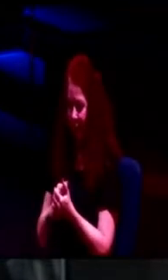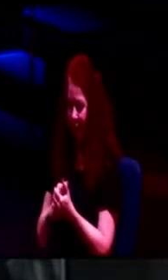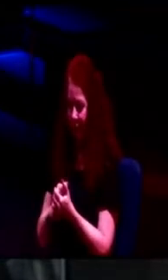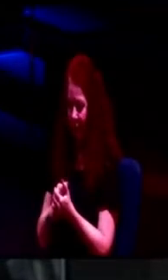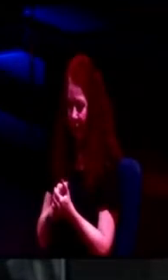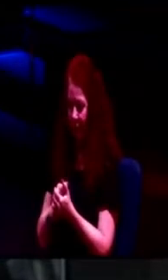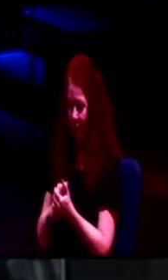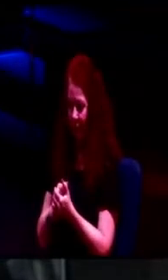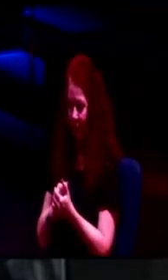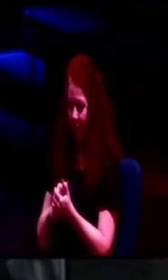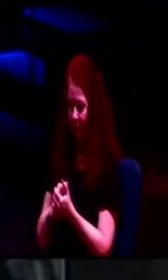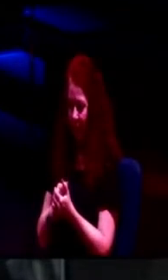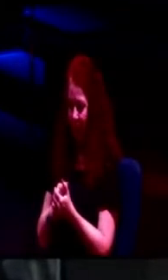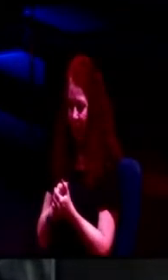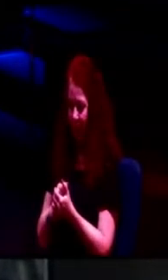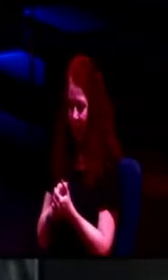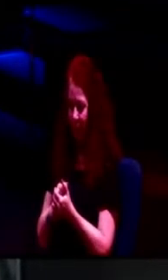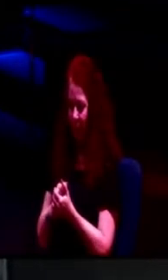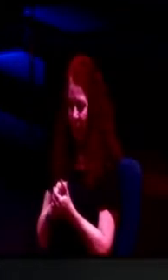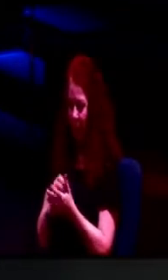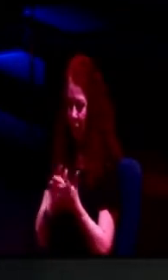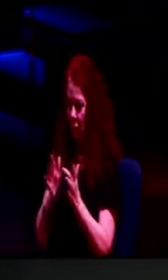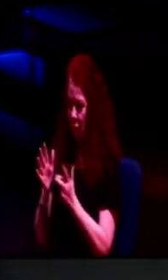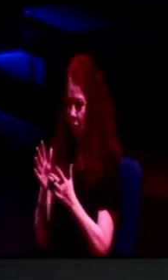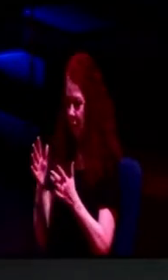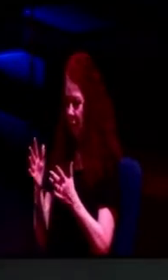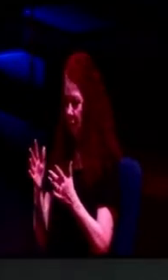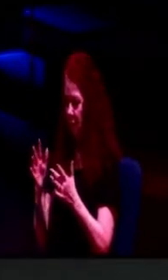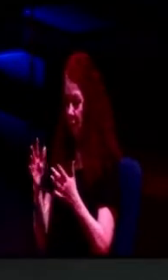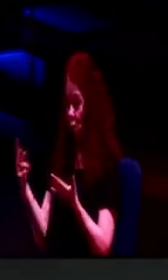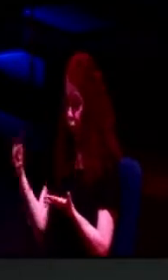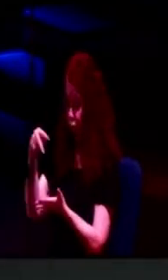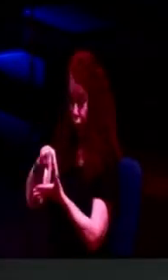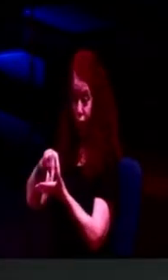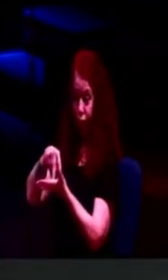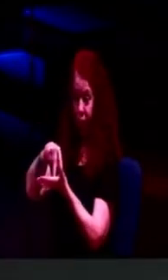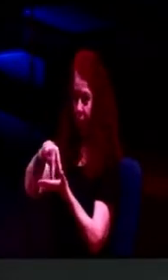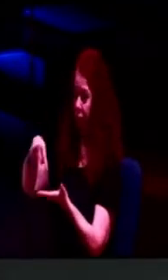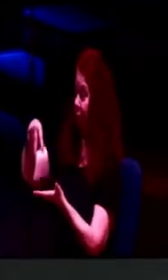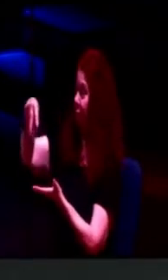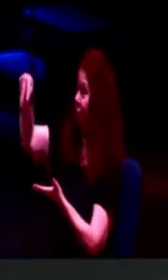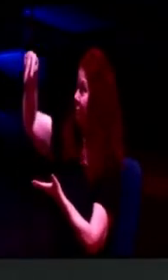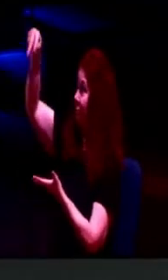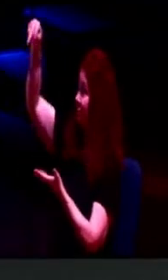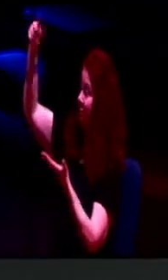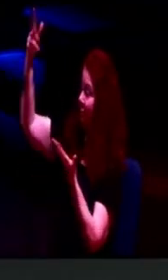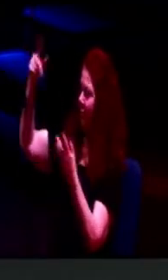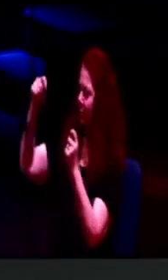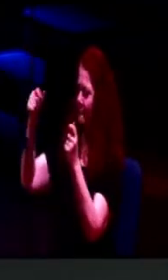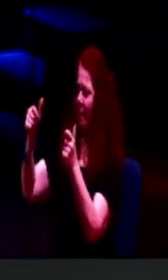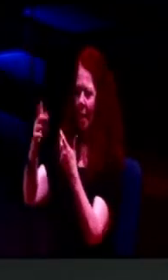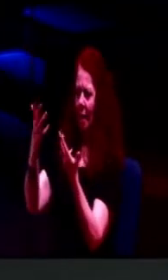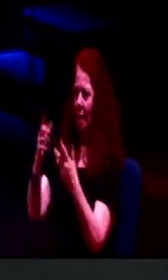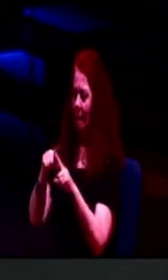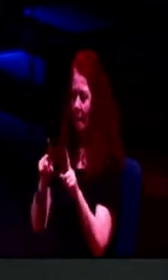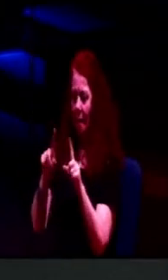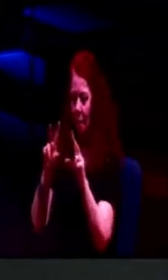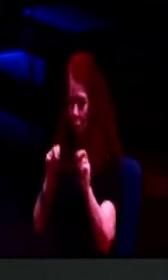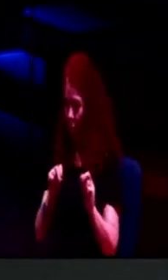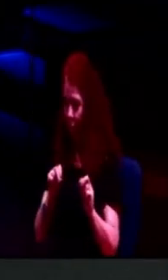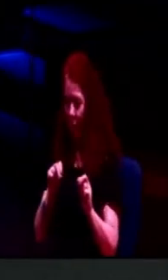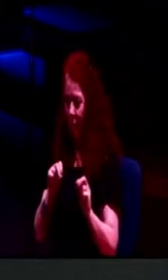think sometimes you think, okay, well, he rose from the dead, and then he just disappeared, and then nobody saw him again. But he actually hung